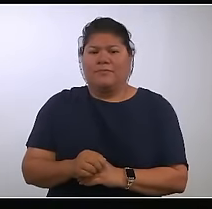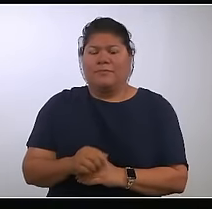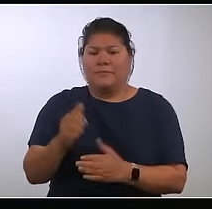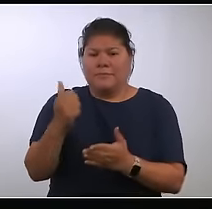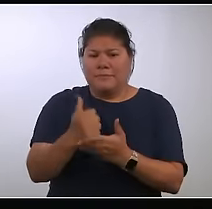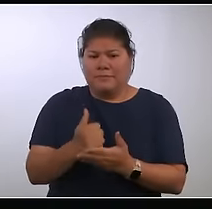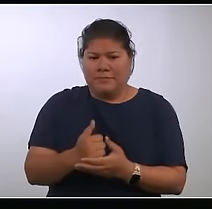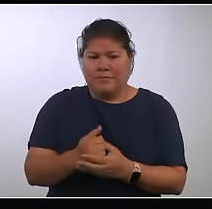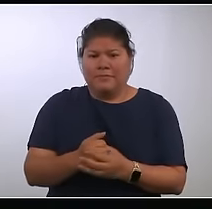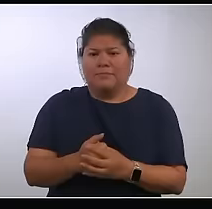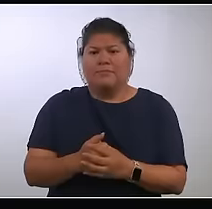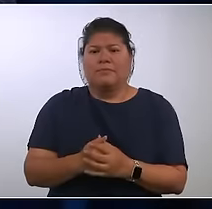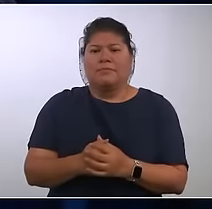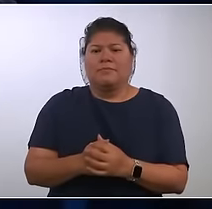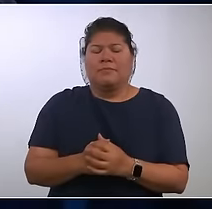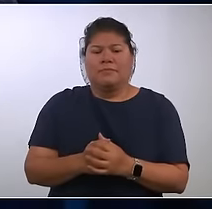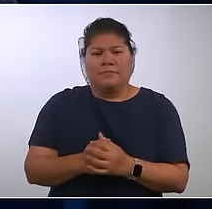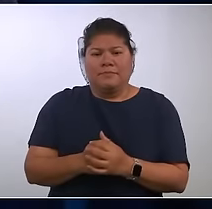Amen.